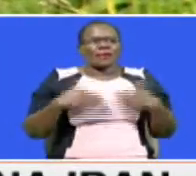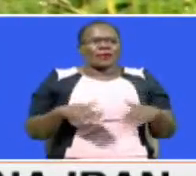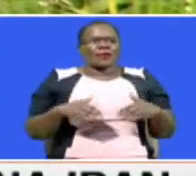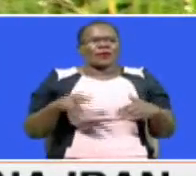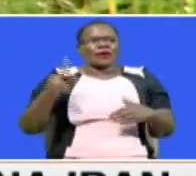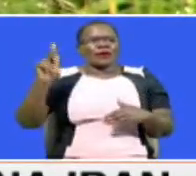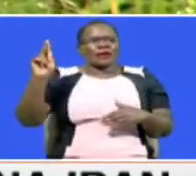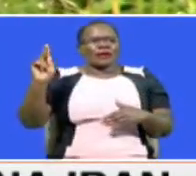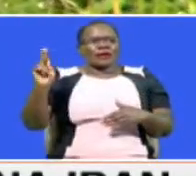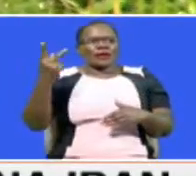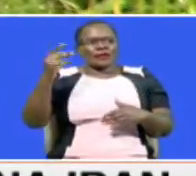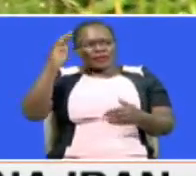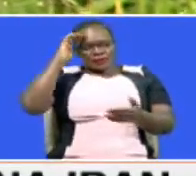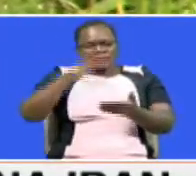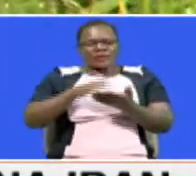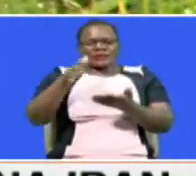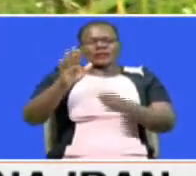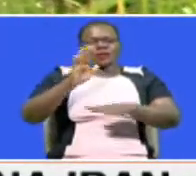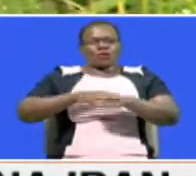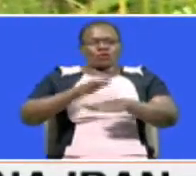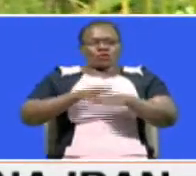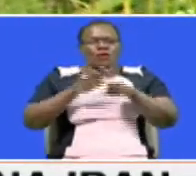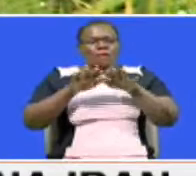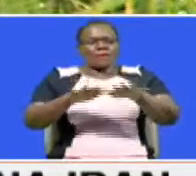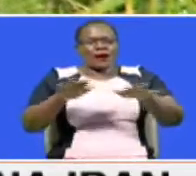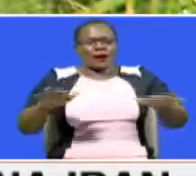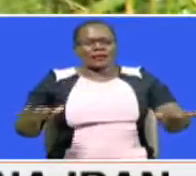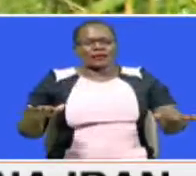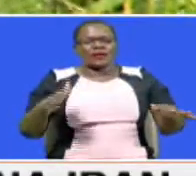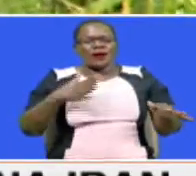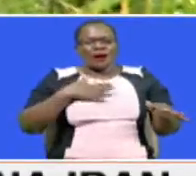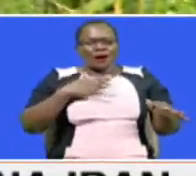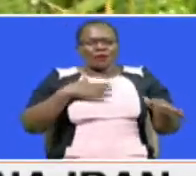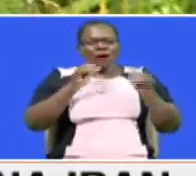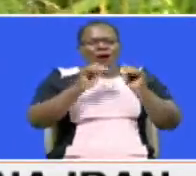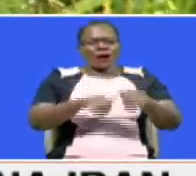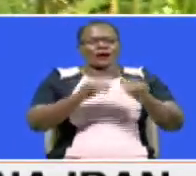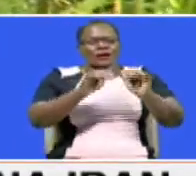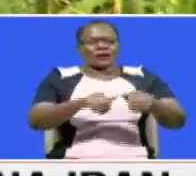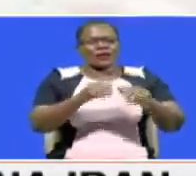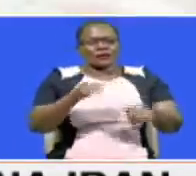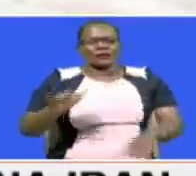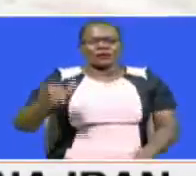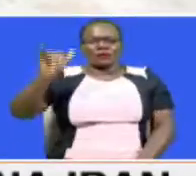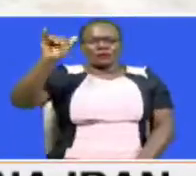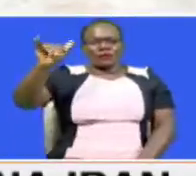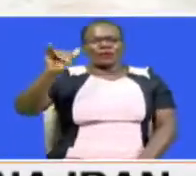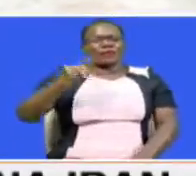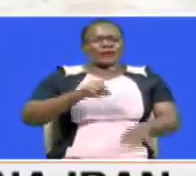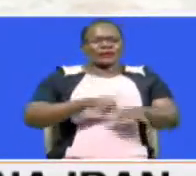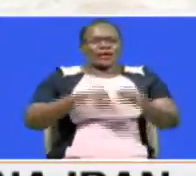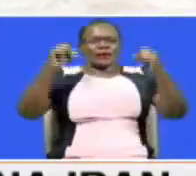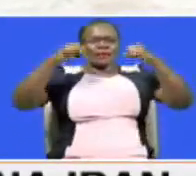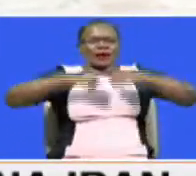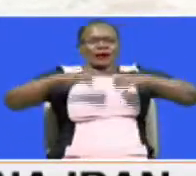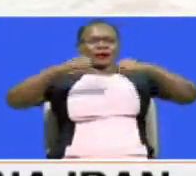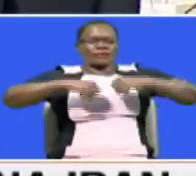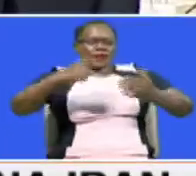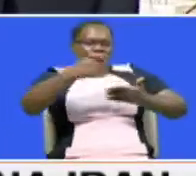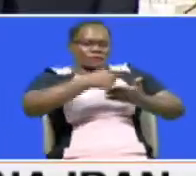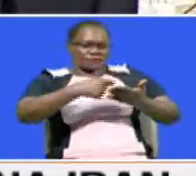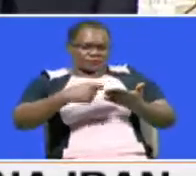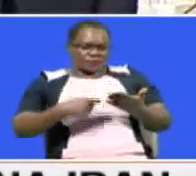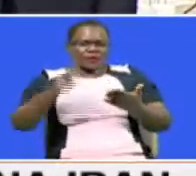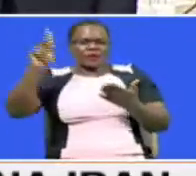and Kenya believes that's a strategic market for our agricultural exports. Kwenye mikataba iliyotiwa